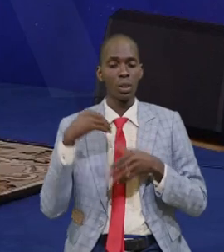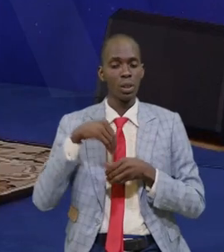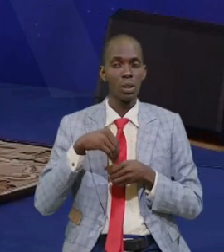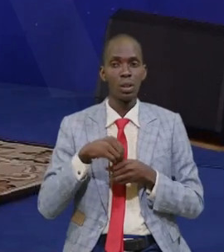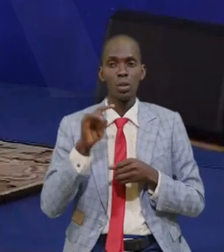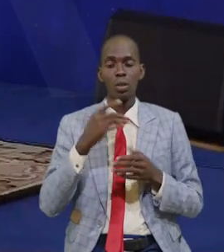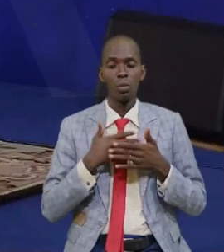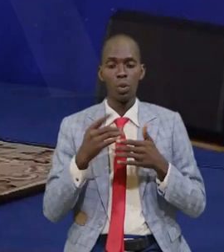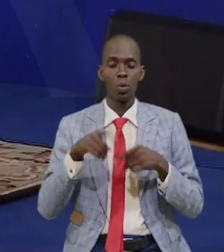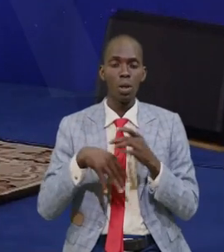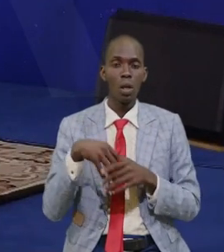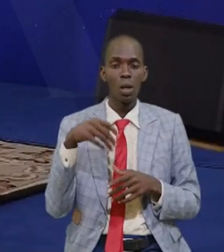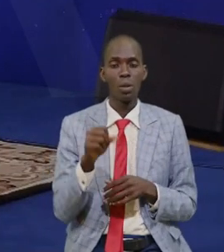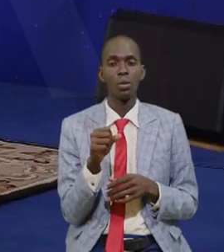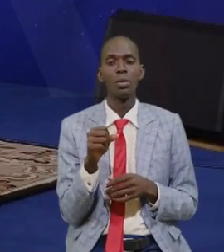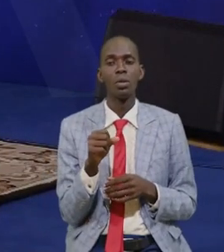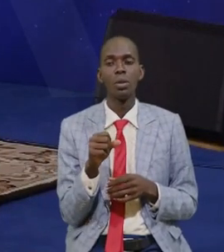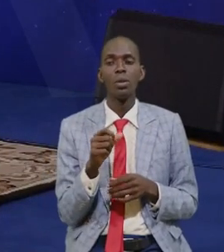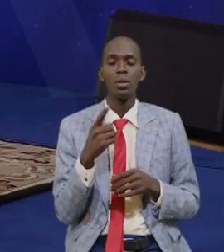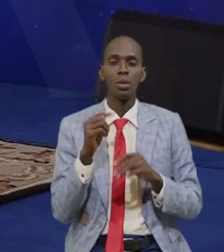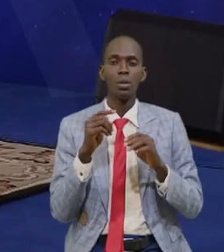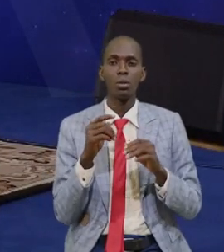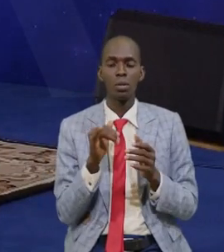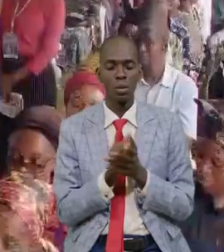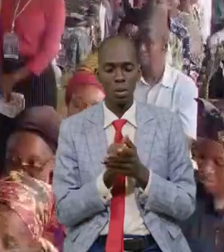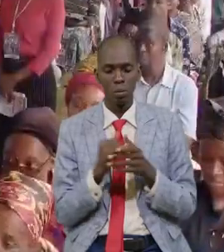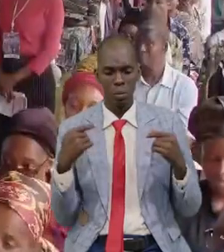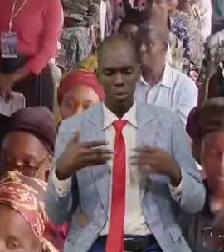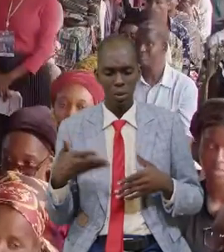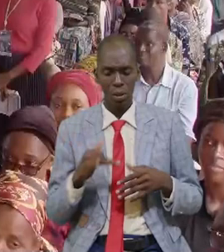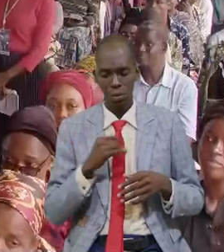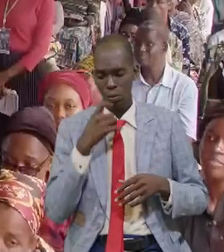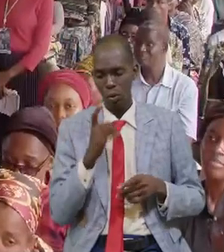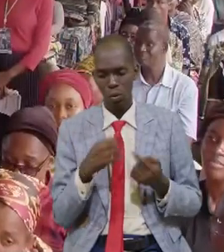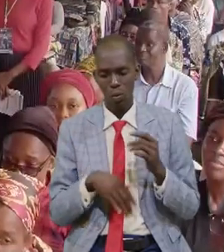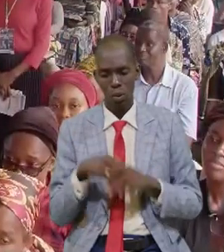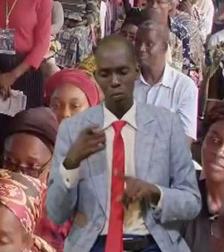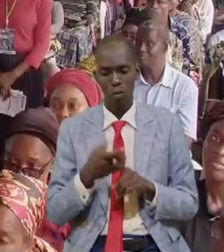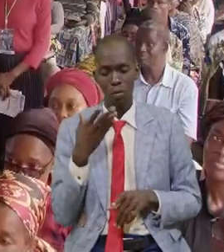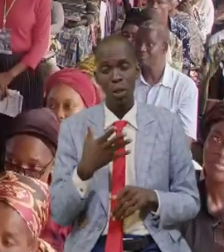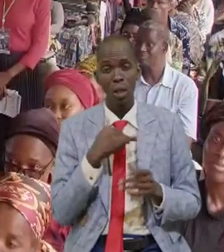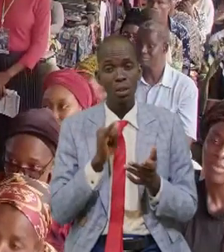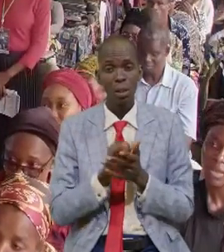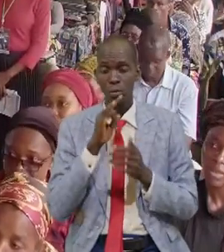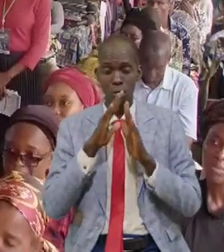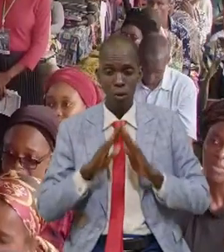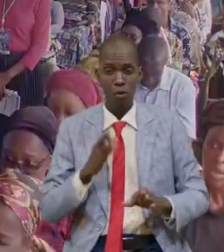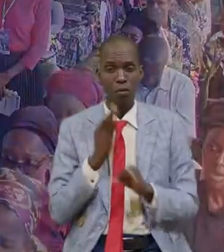going out. That pain, I command you, get out of there. And that silent faith will